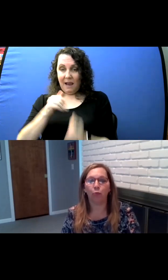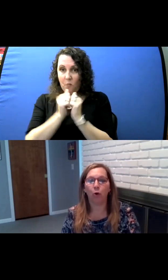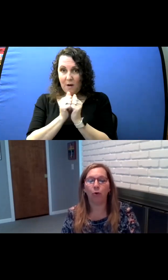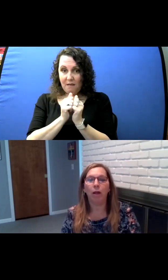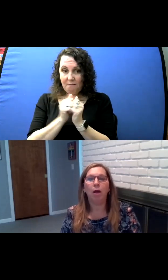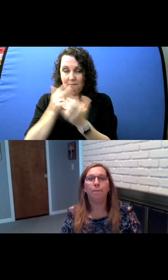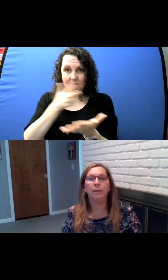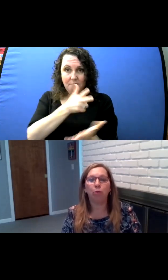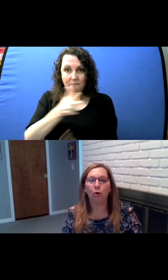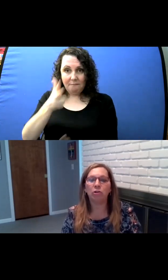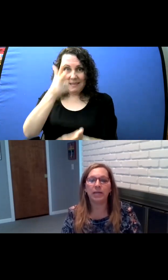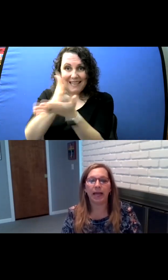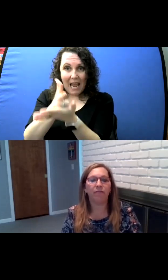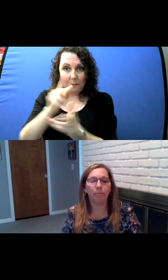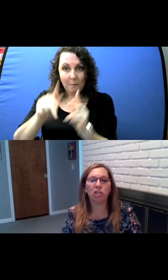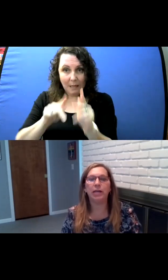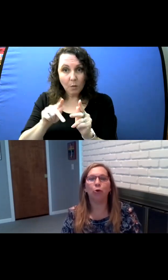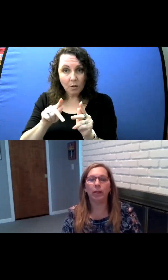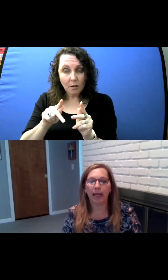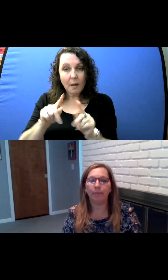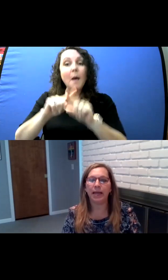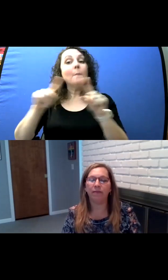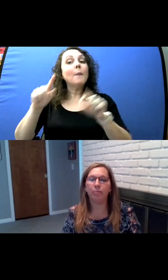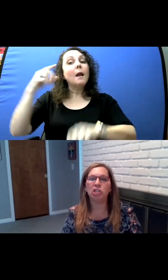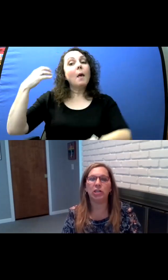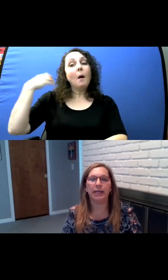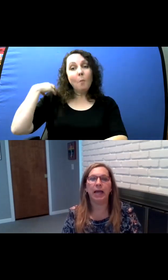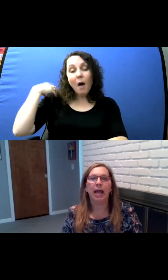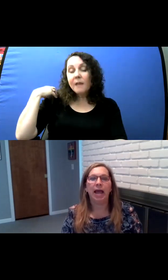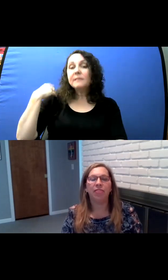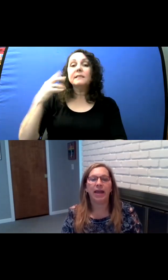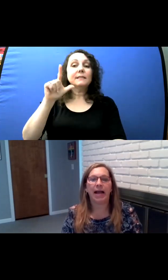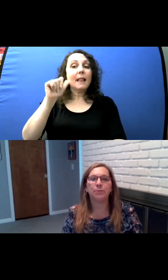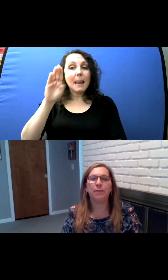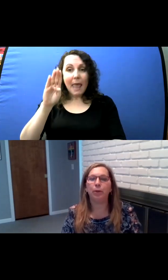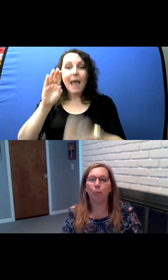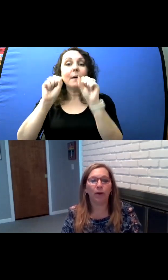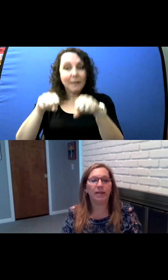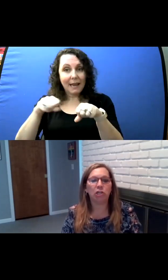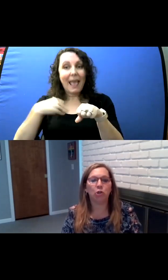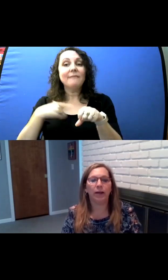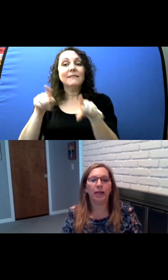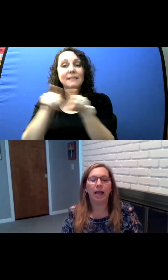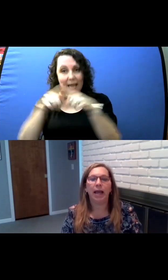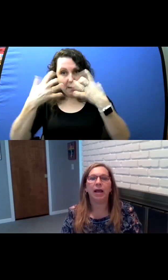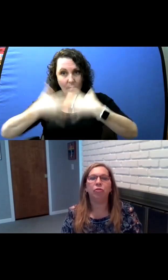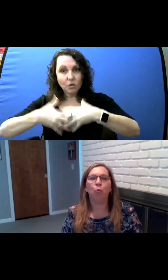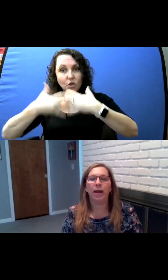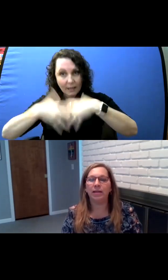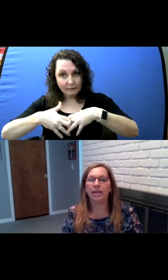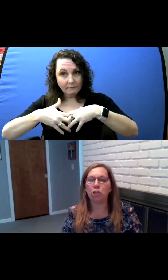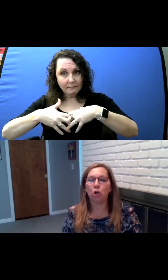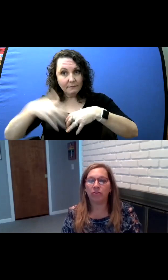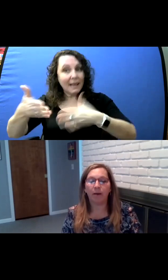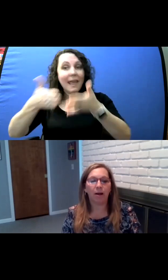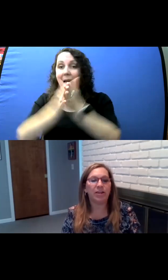people on the road, but employers can have a machine or a lab can have a machine. and they ask people to breathe into it. And the